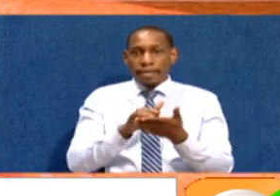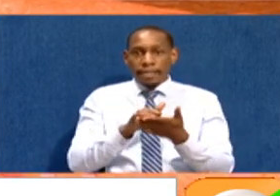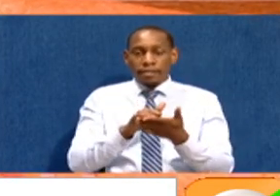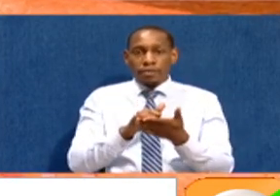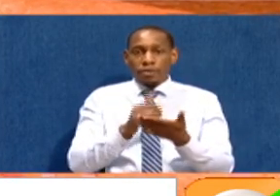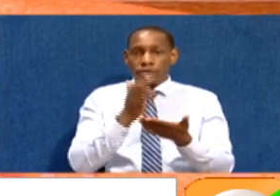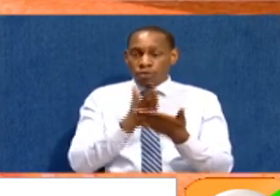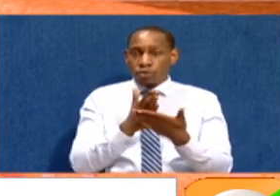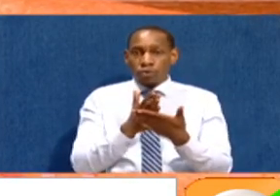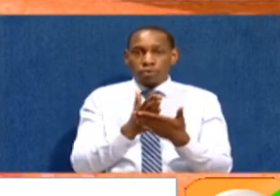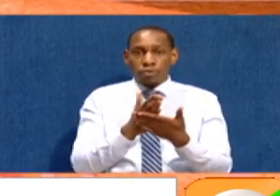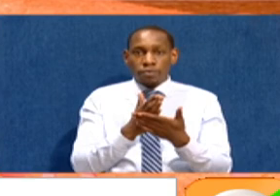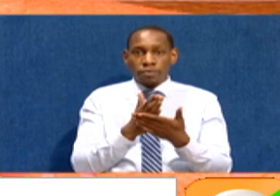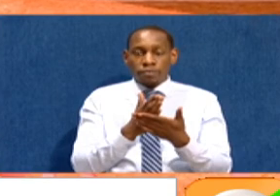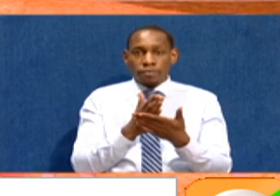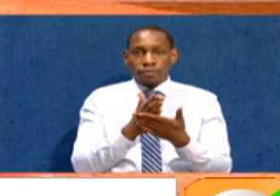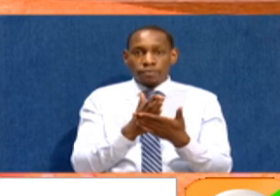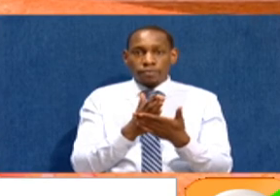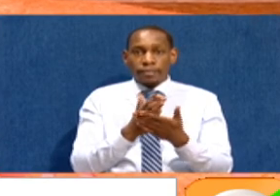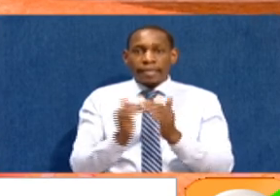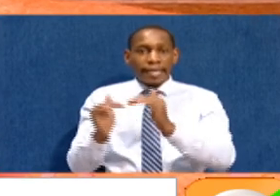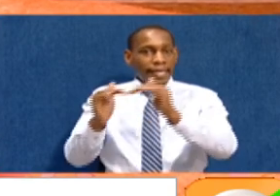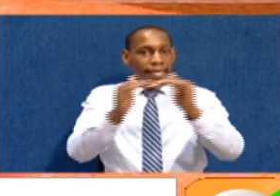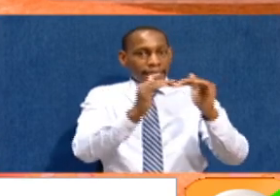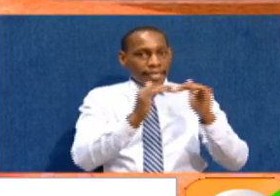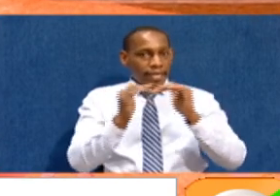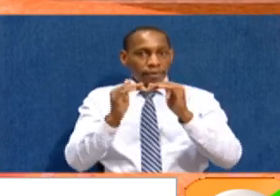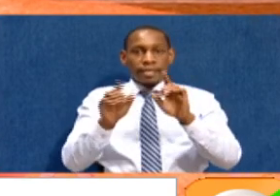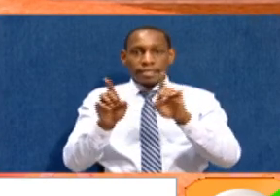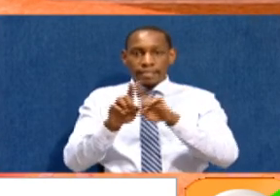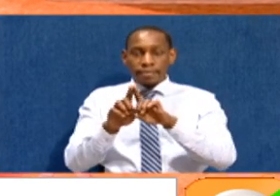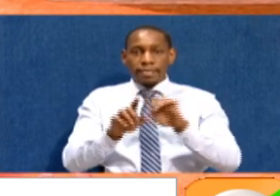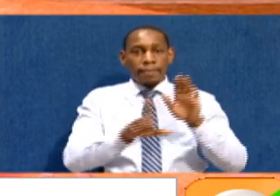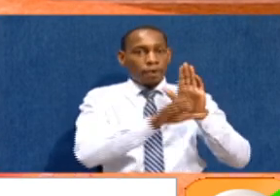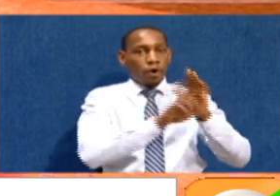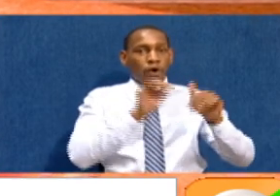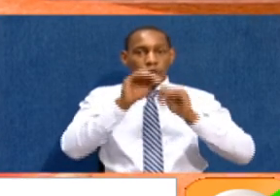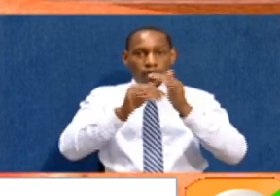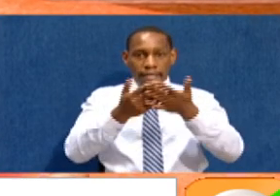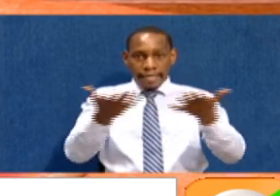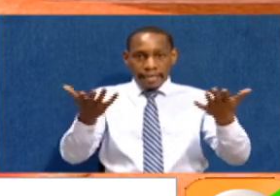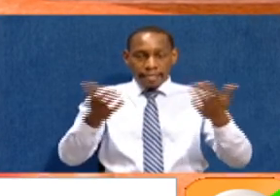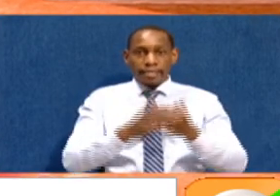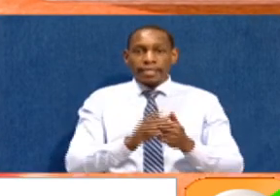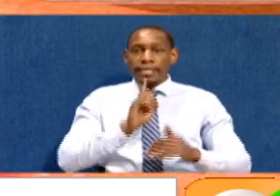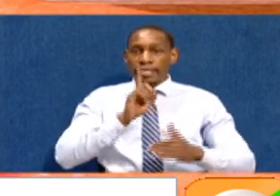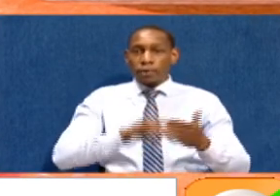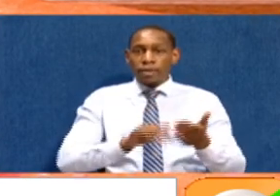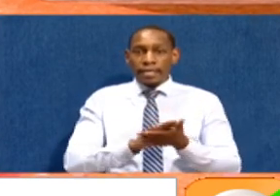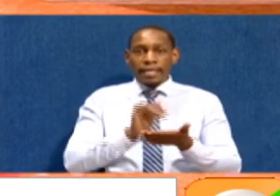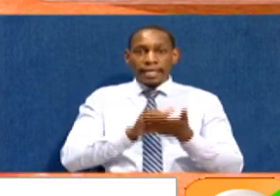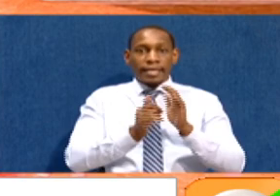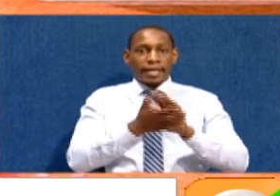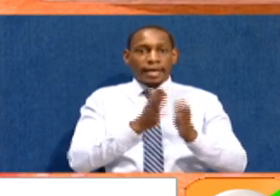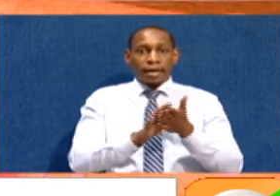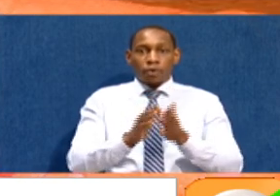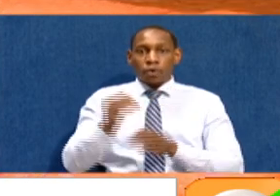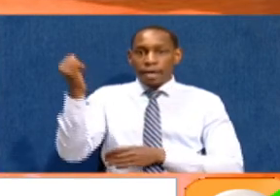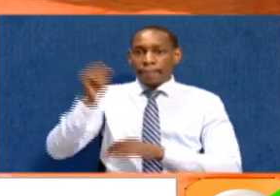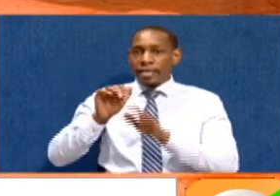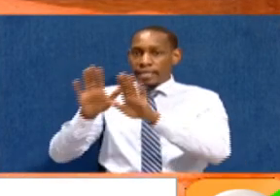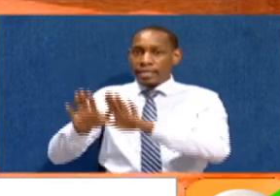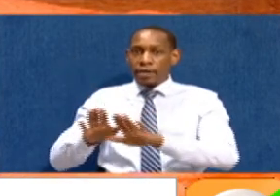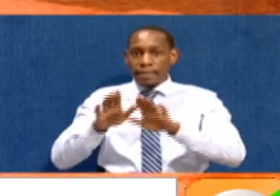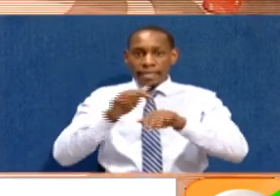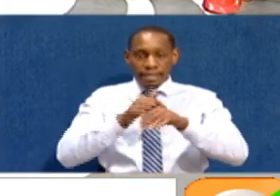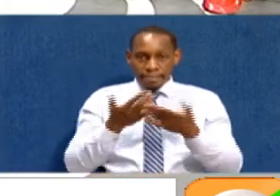cuts down and cuts up, and let it be the same for everybody. If we say, let there be no political